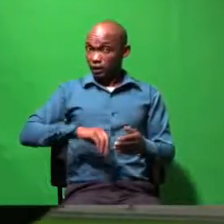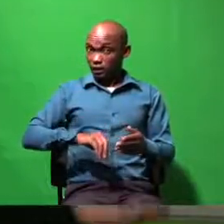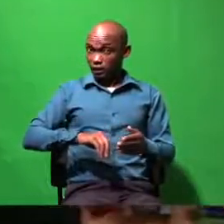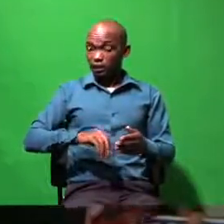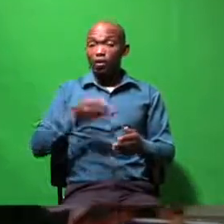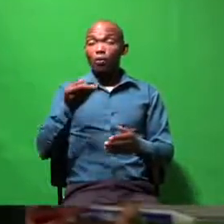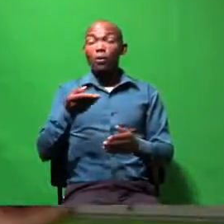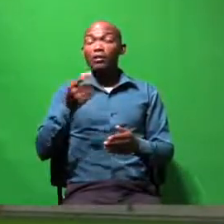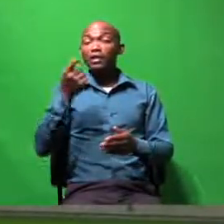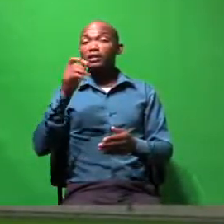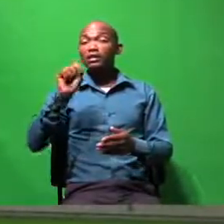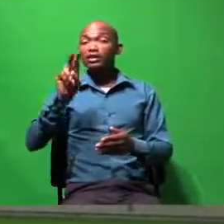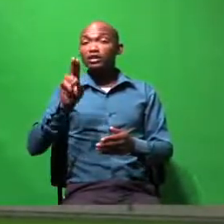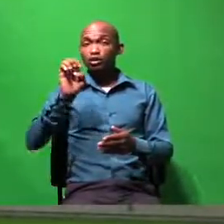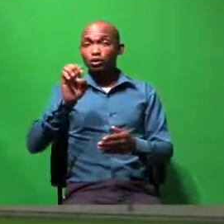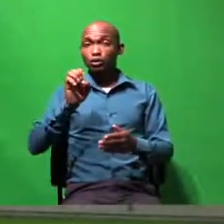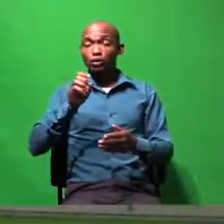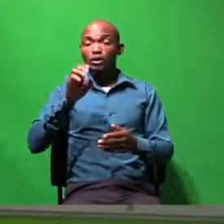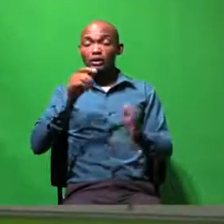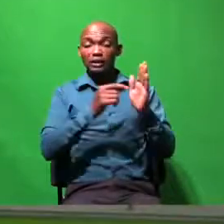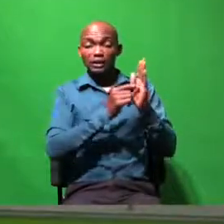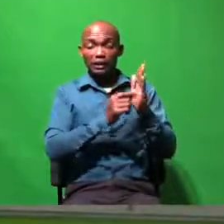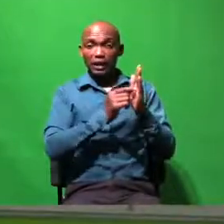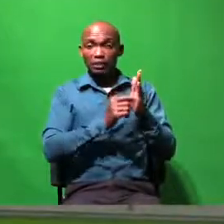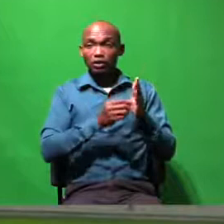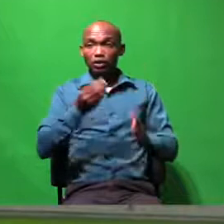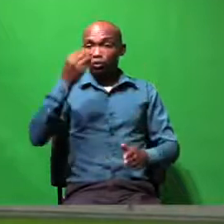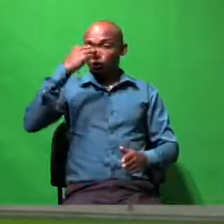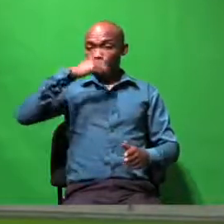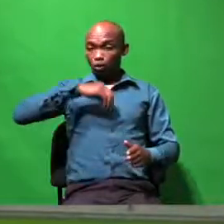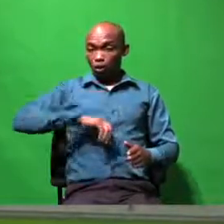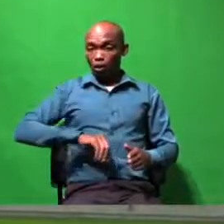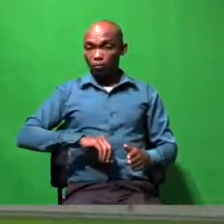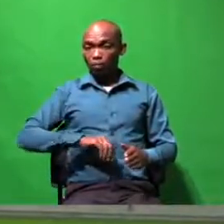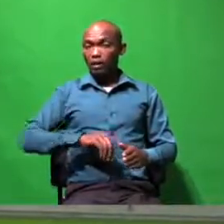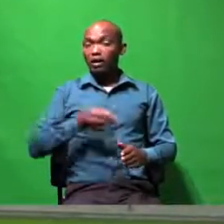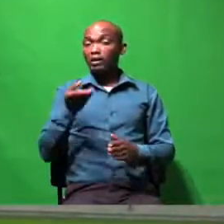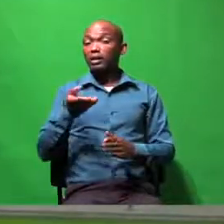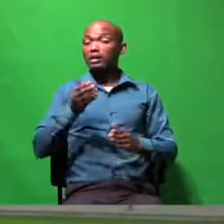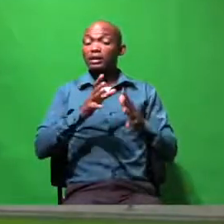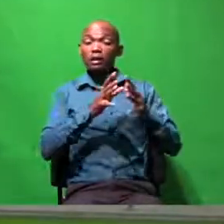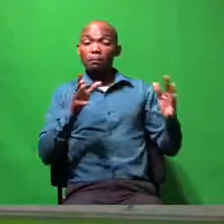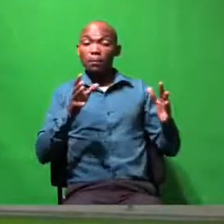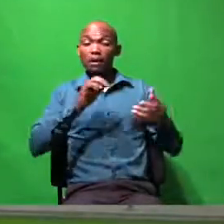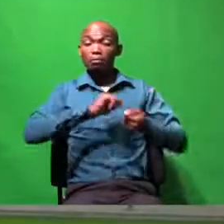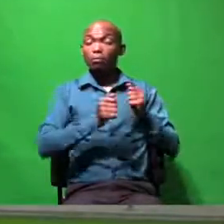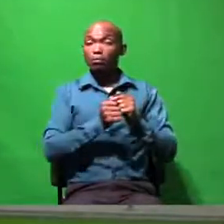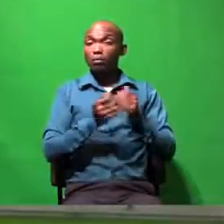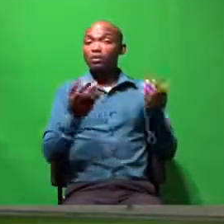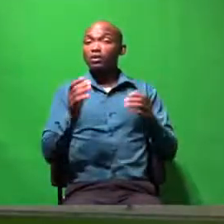gets in the tissue cell will swell up. So this is the big problem we will suffer.